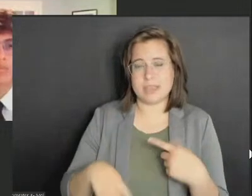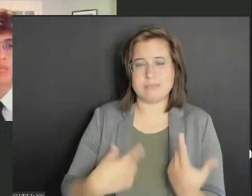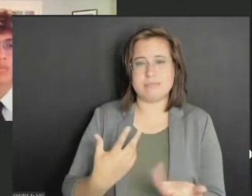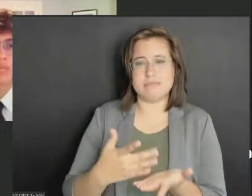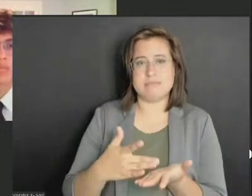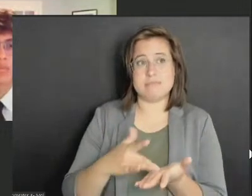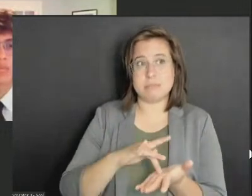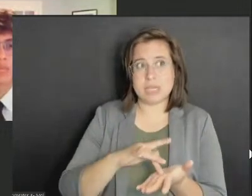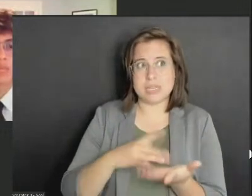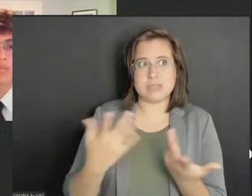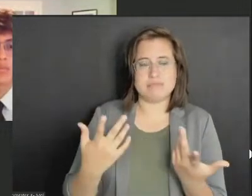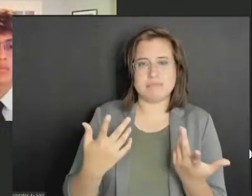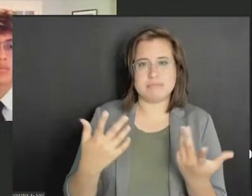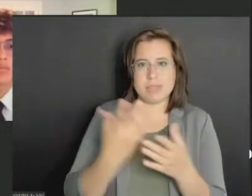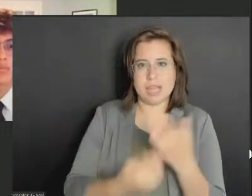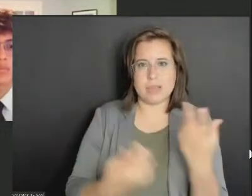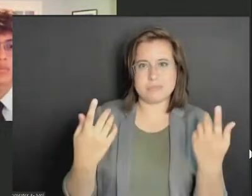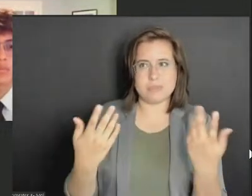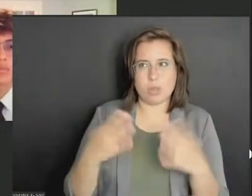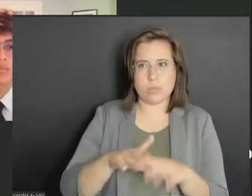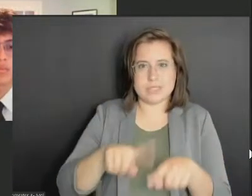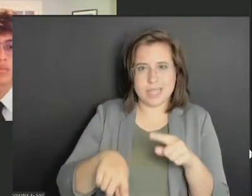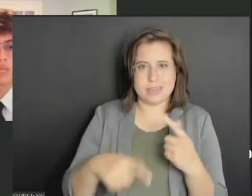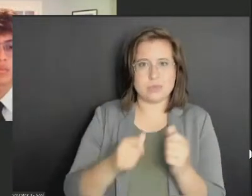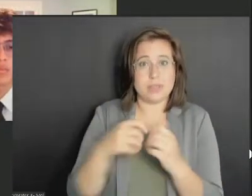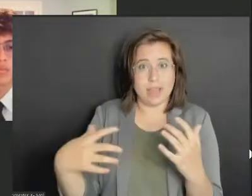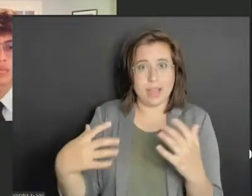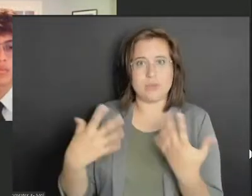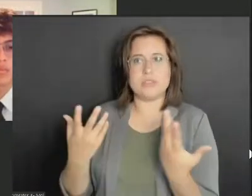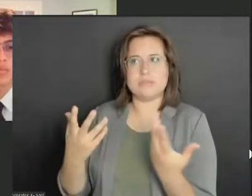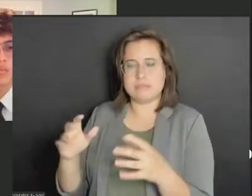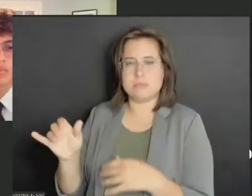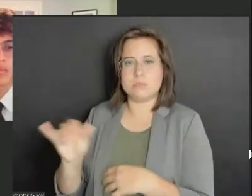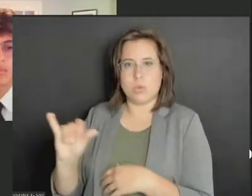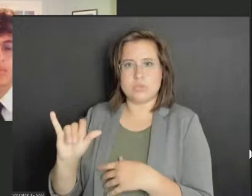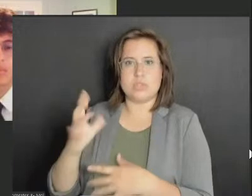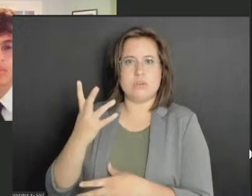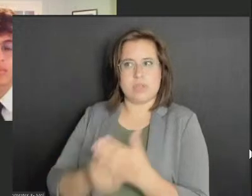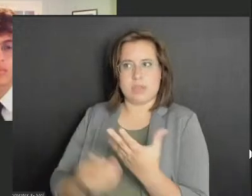so. So I just want to point that out and thank you for the opportunity.